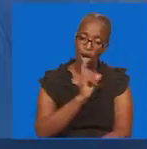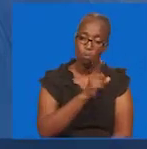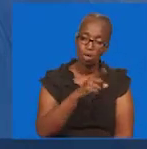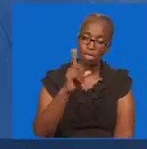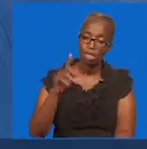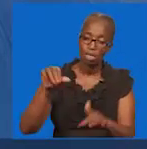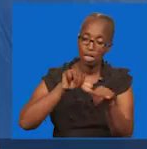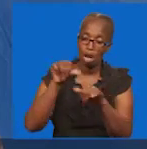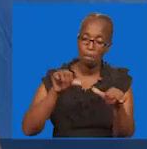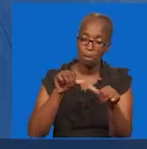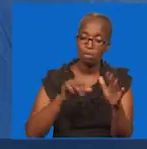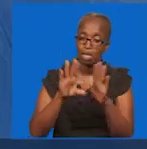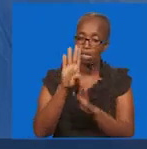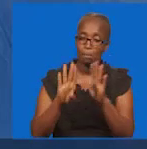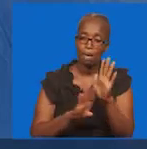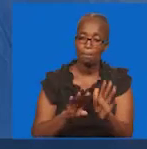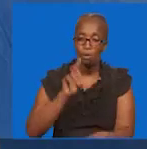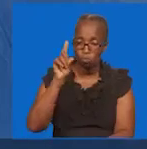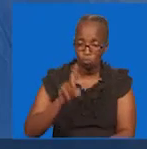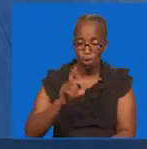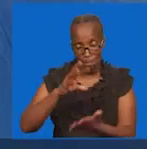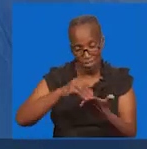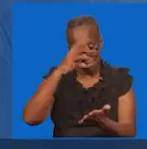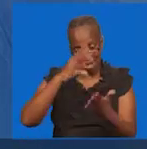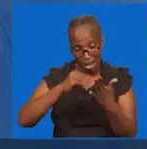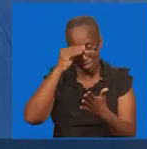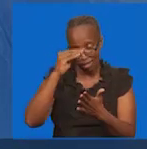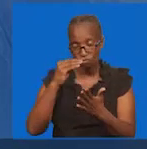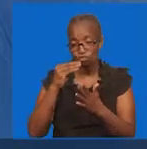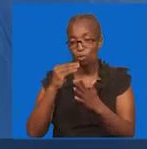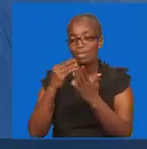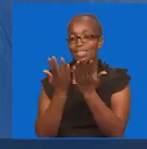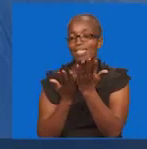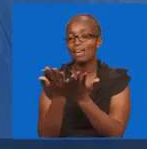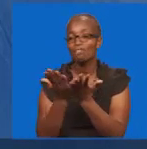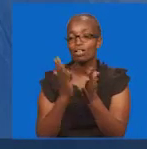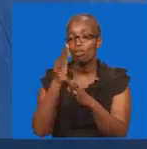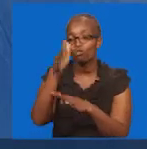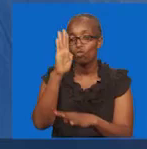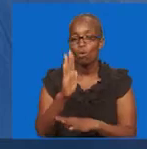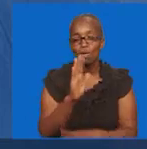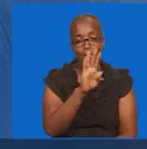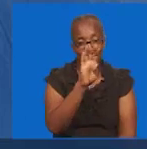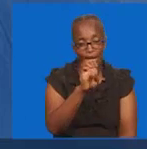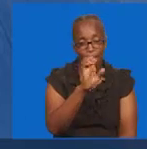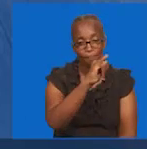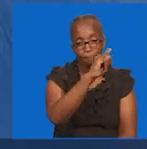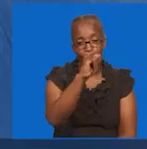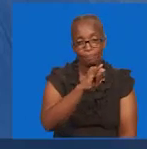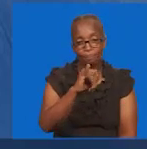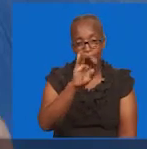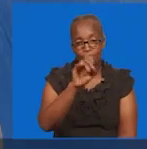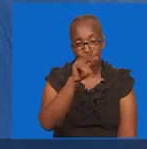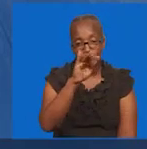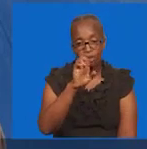Of what the Bible says Let us learn from The servant of God Ezekiel Let us become watchmen